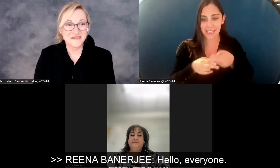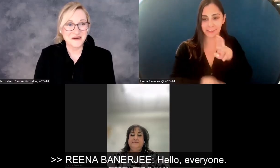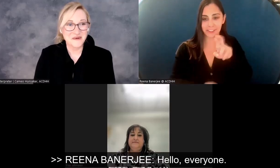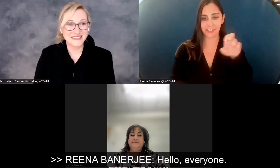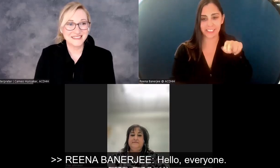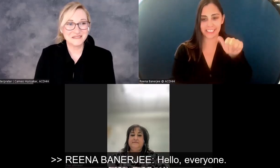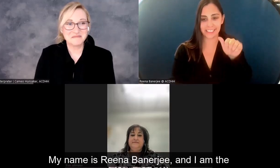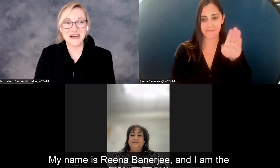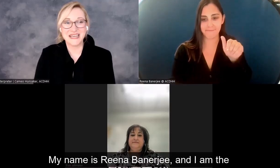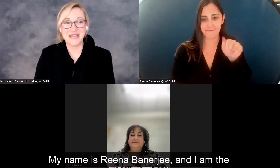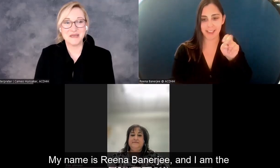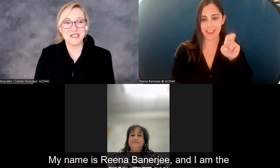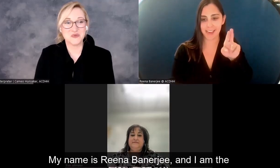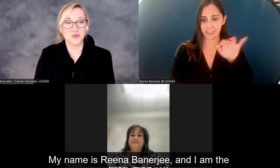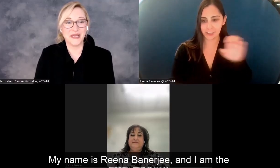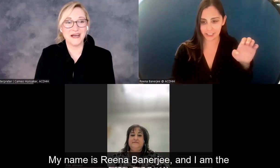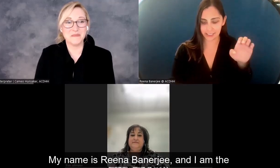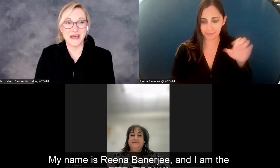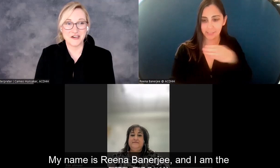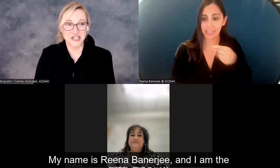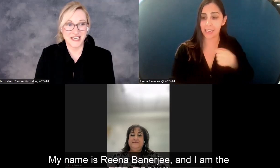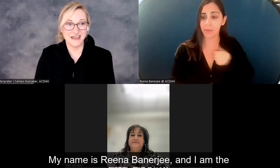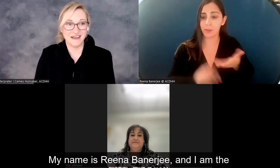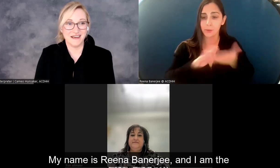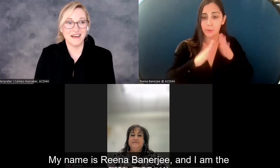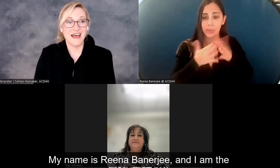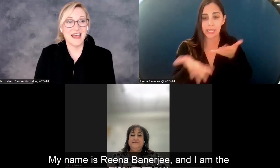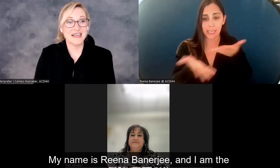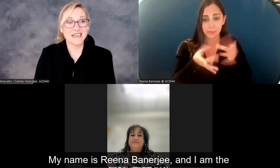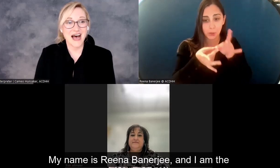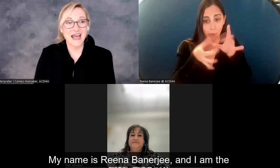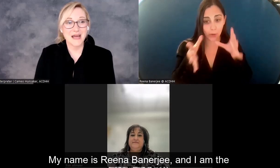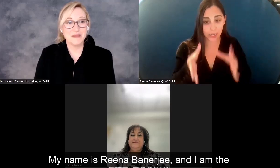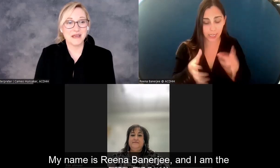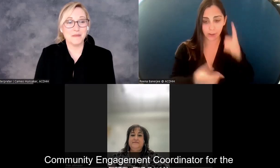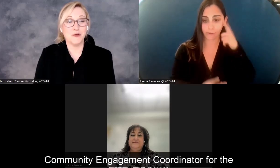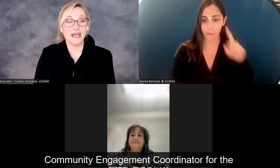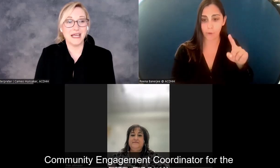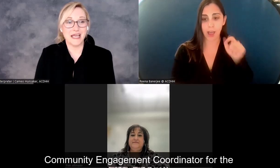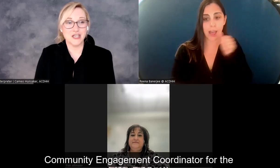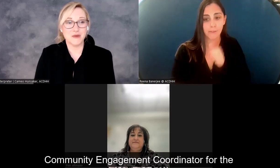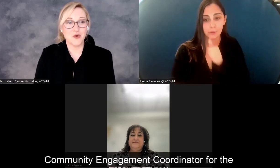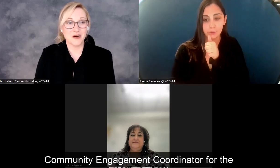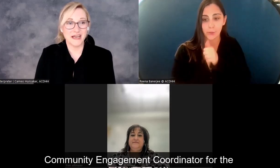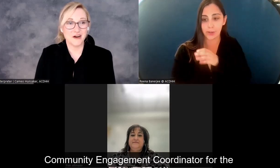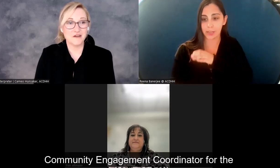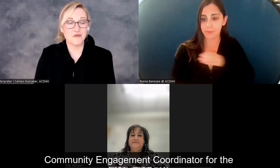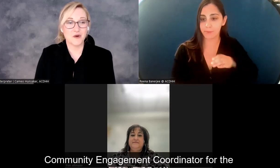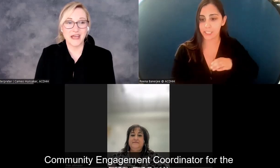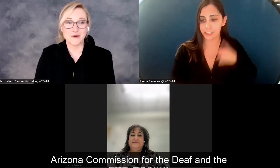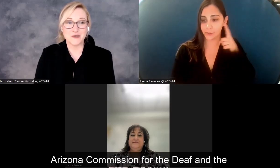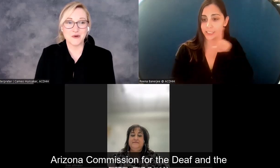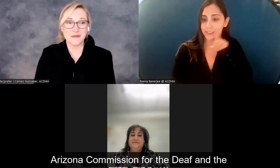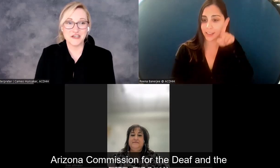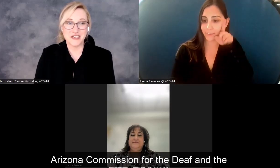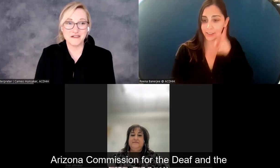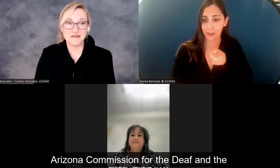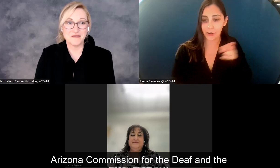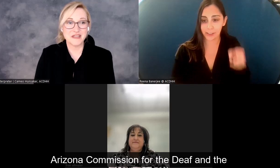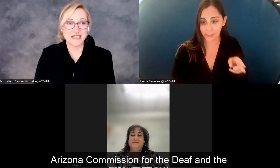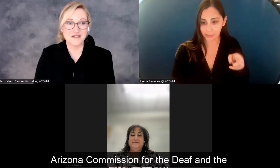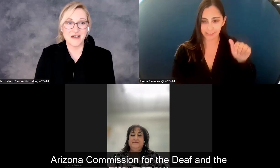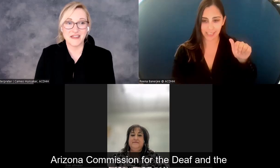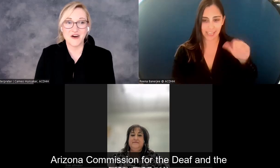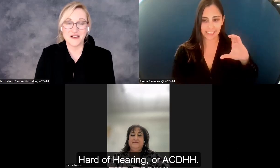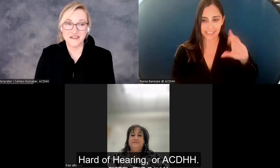Hello, everyone. My name is Rena Banerjee, and I am the Community Engagement Coordinator for the Arizona Commission